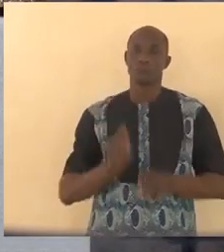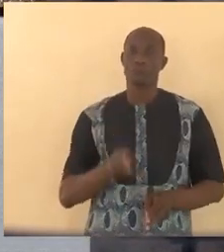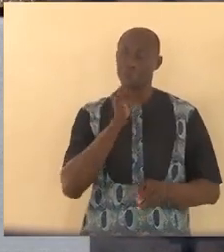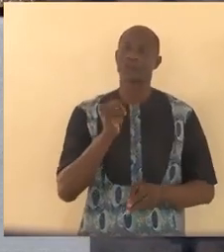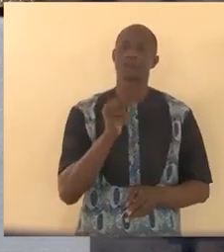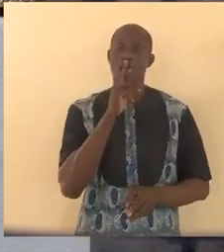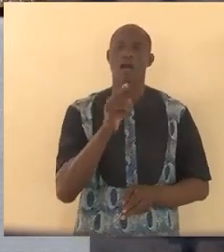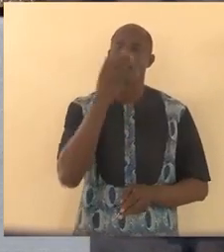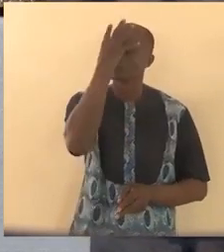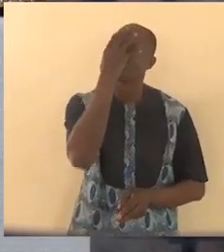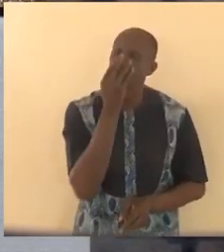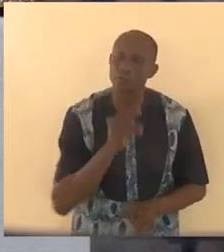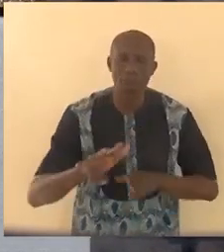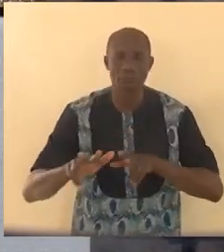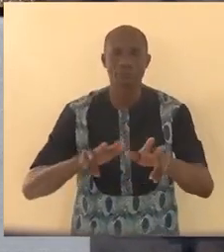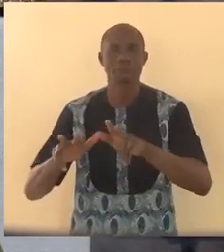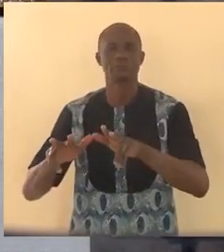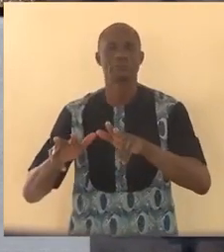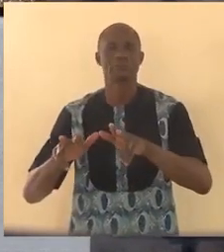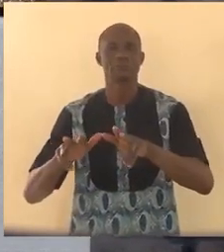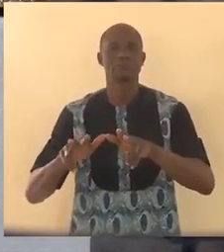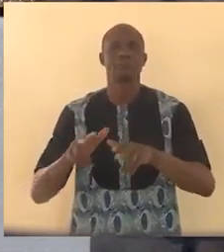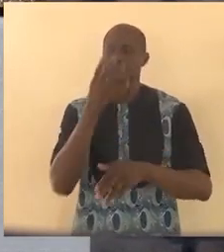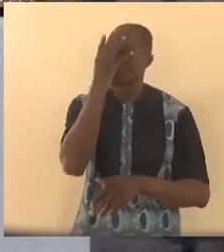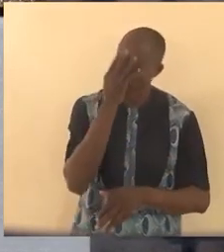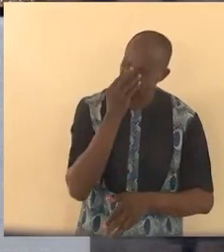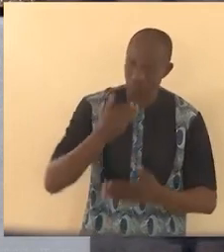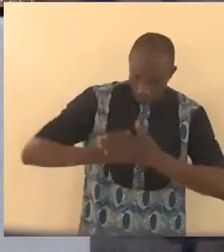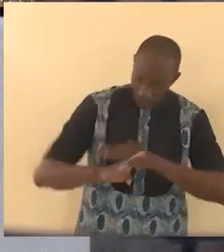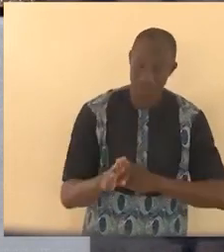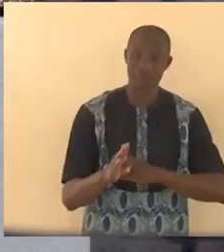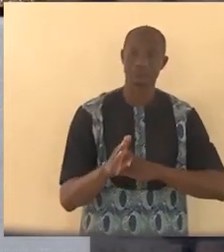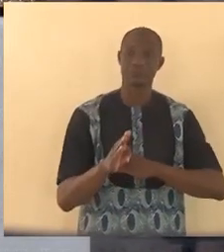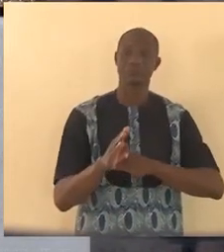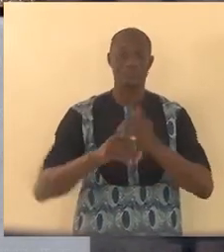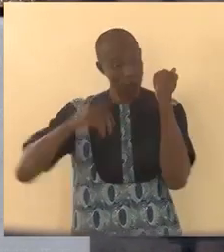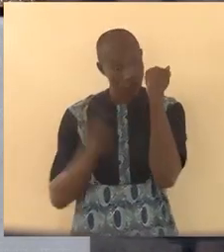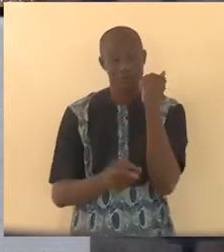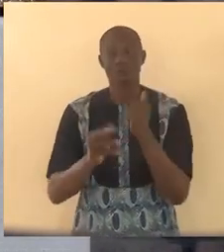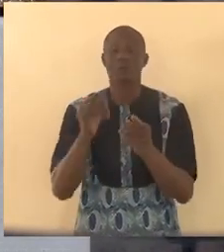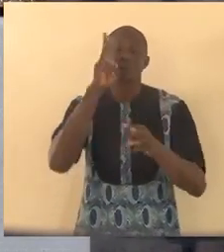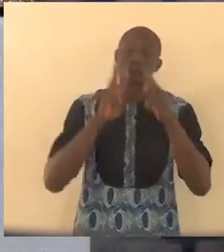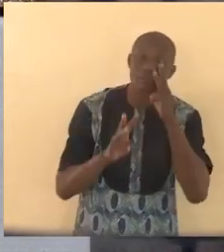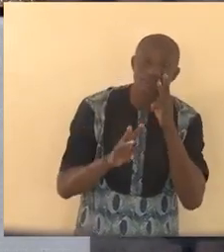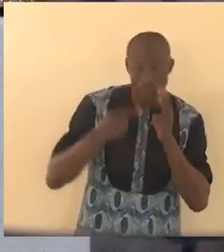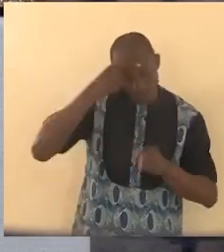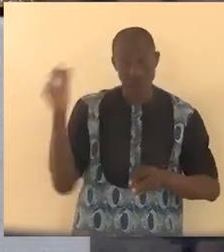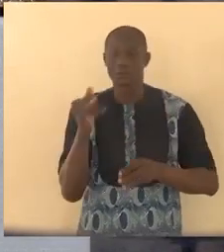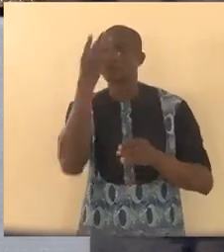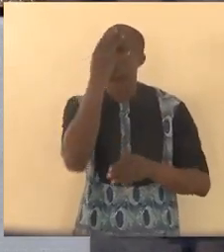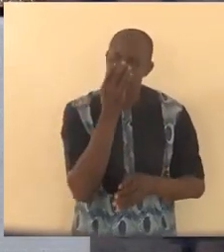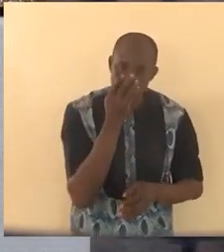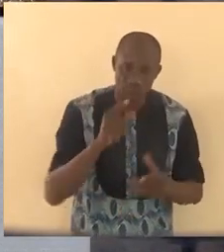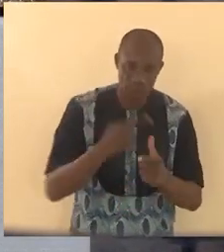beings are sleepwalking. They were asleep when they were born. They had to beat them to cry because they were